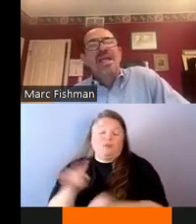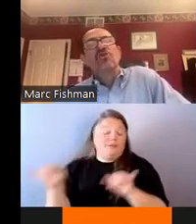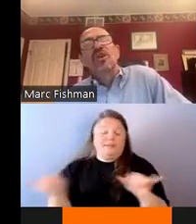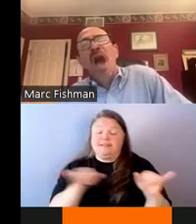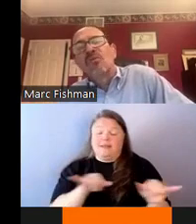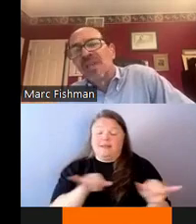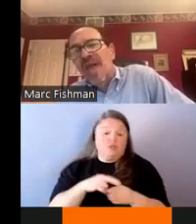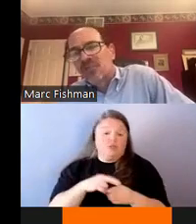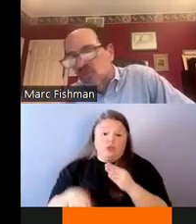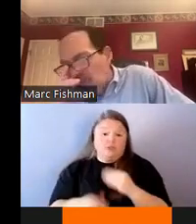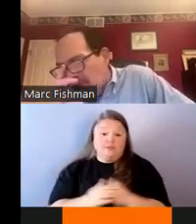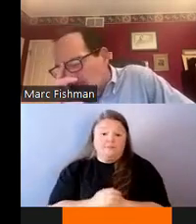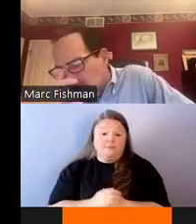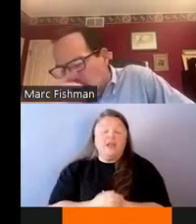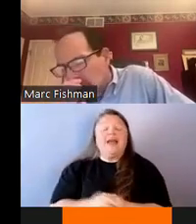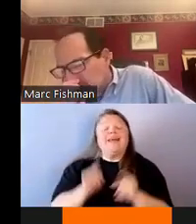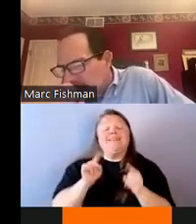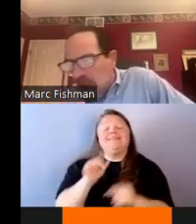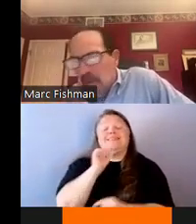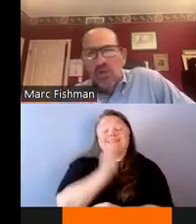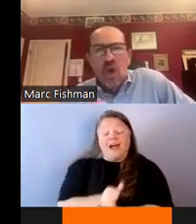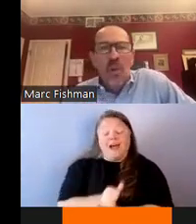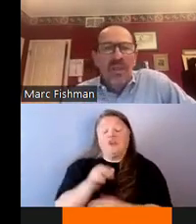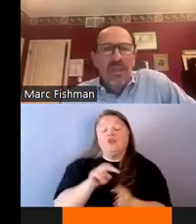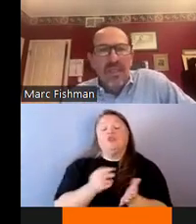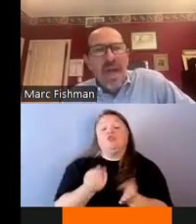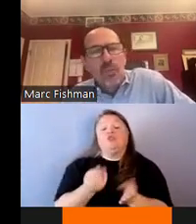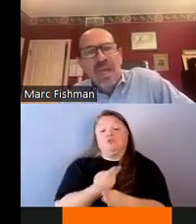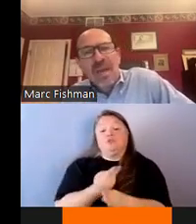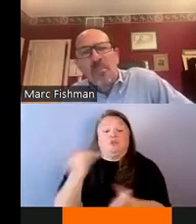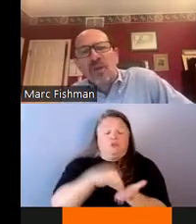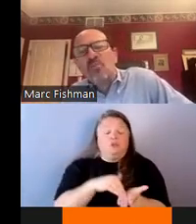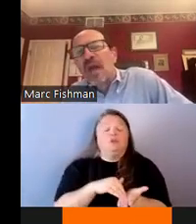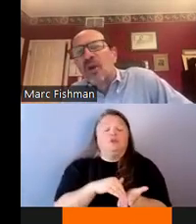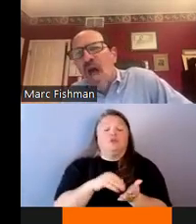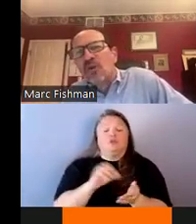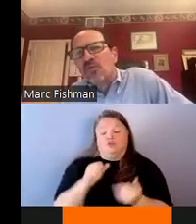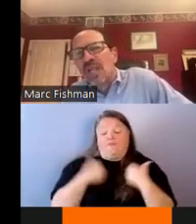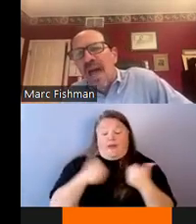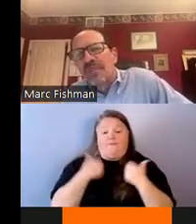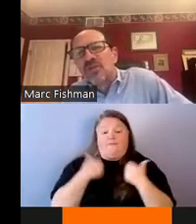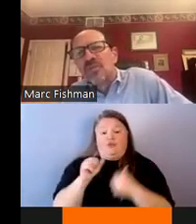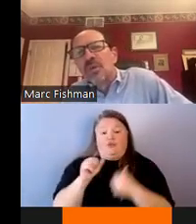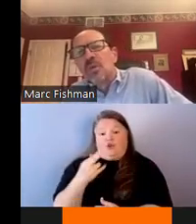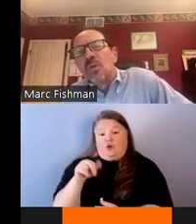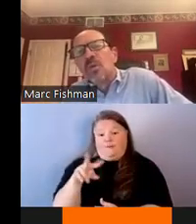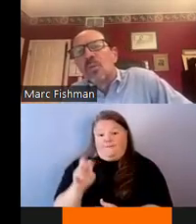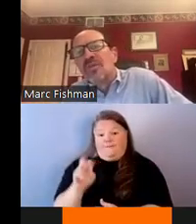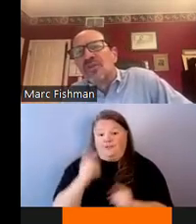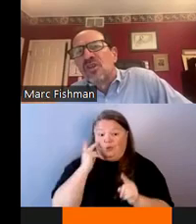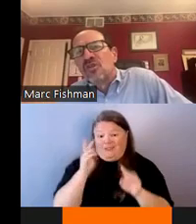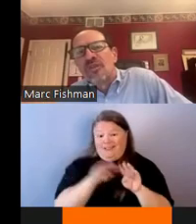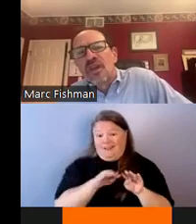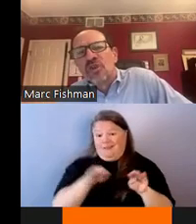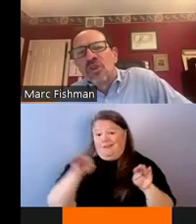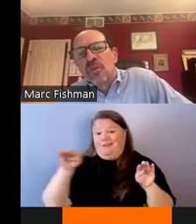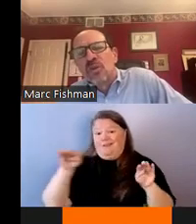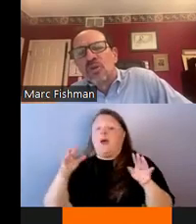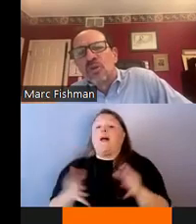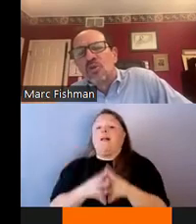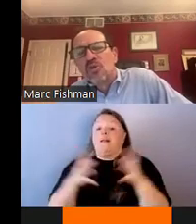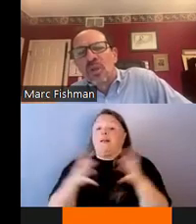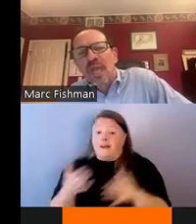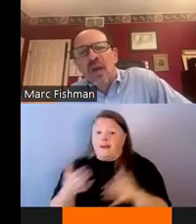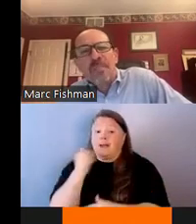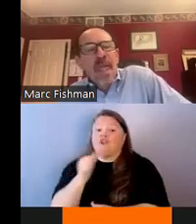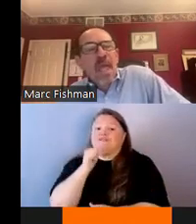results. And here's the non-relapse survival curve showing that we get much better non-relapse with this intervention